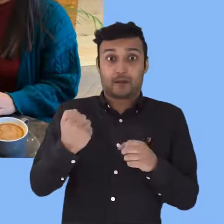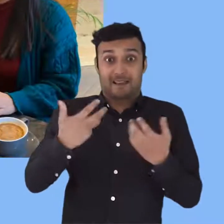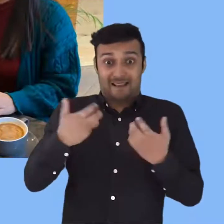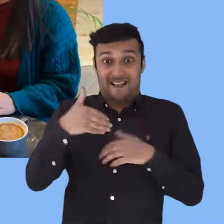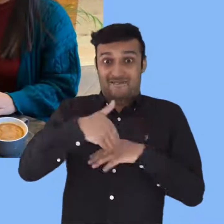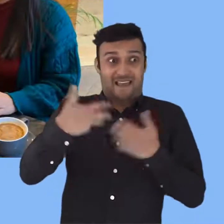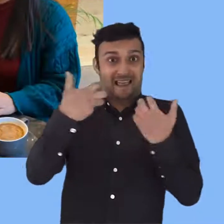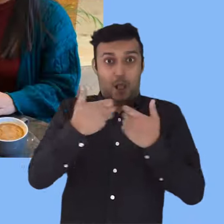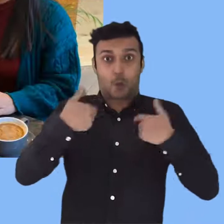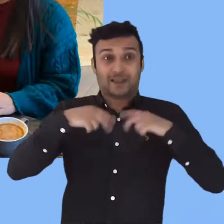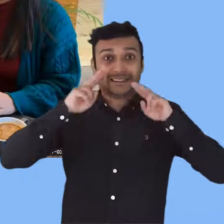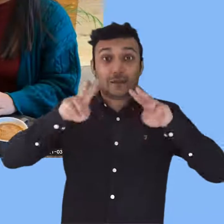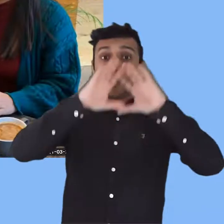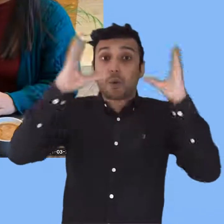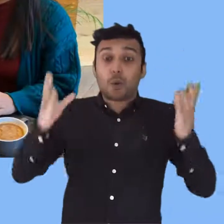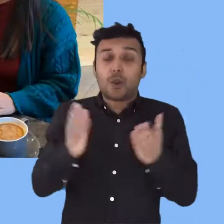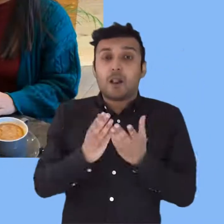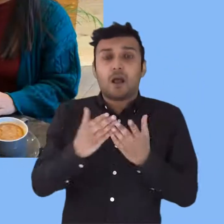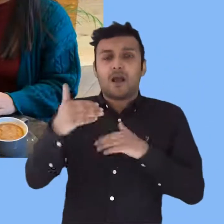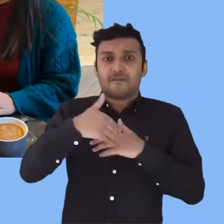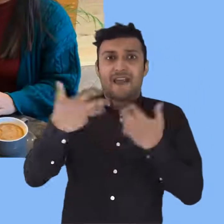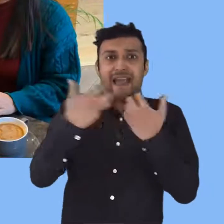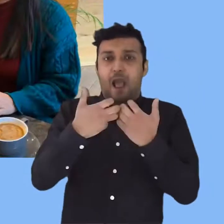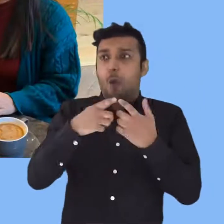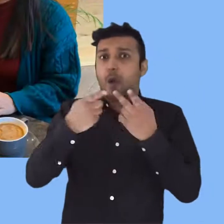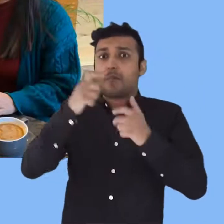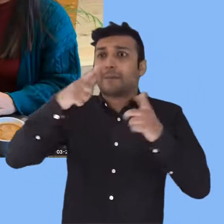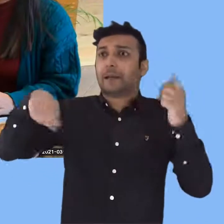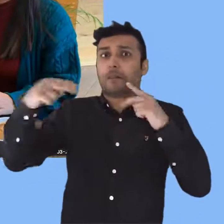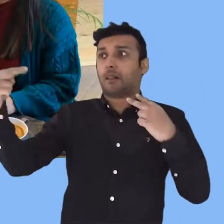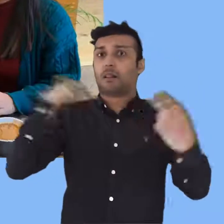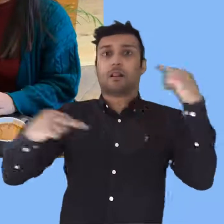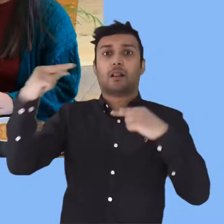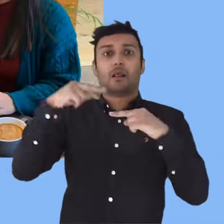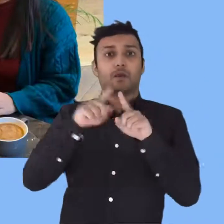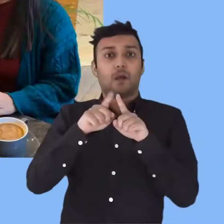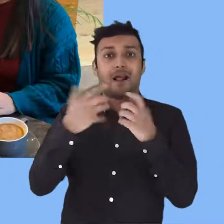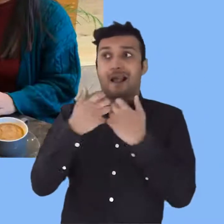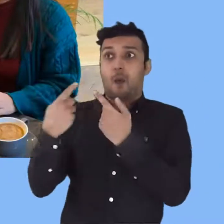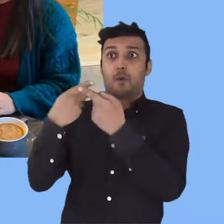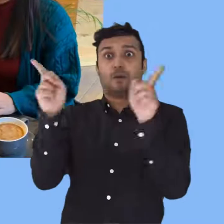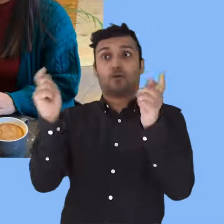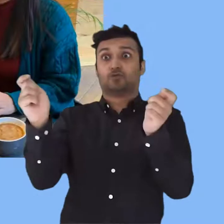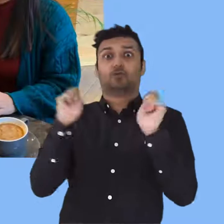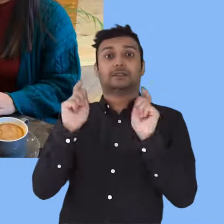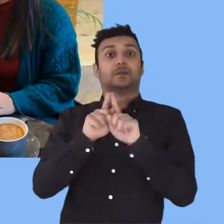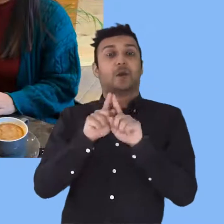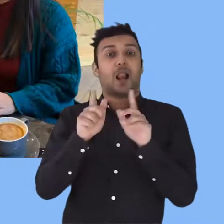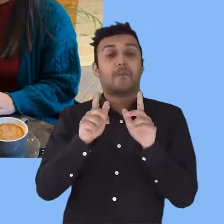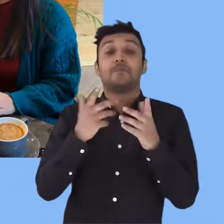affects the way how other people perceive and treat us as well. And so there's part of my identities that